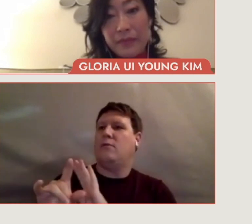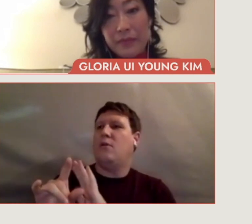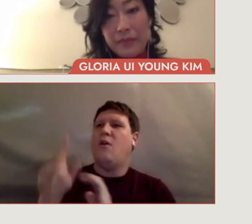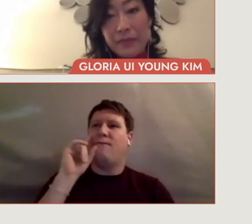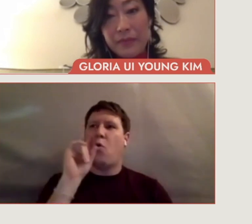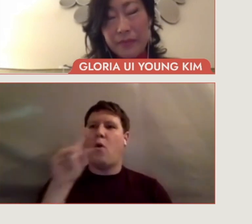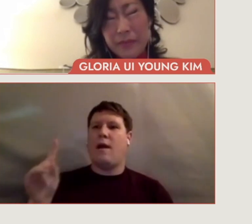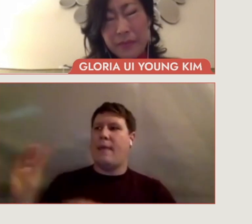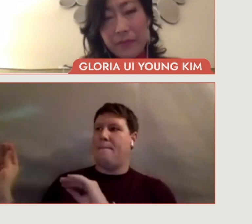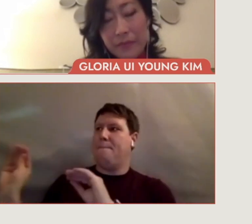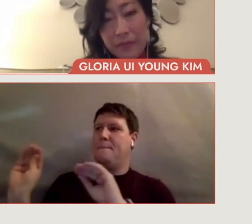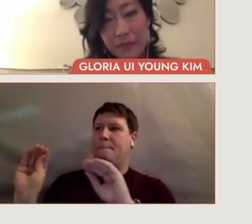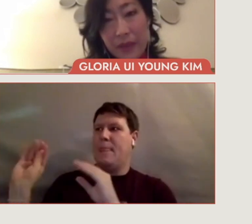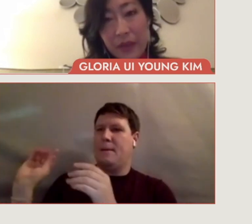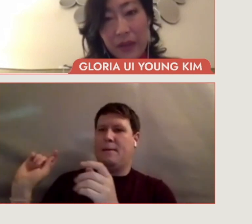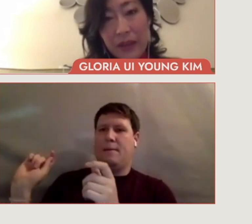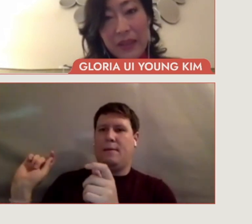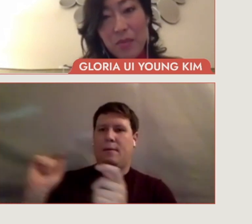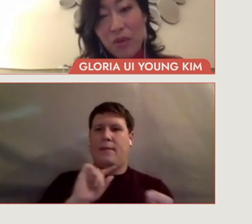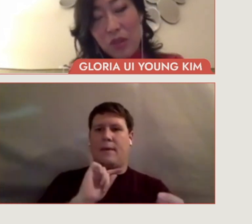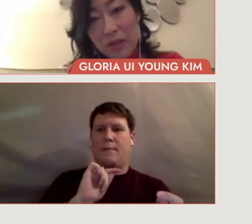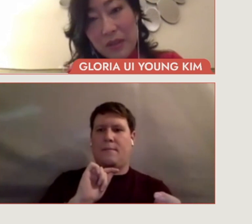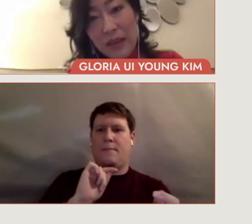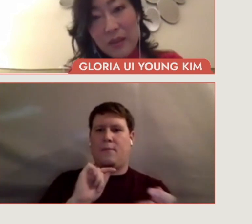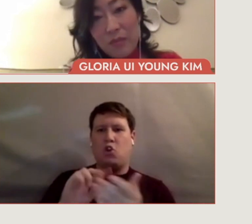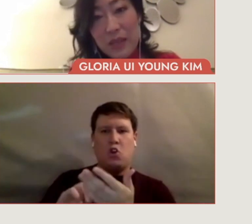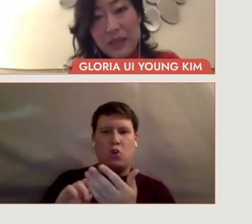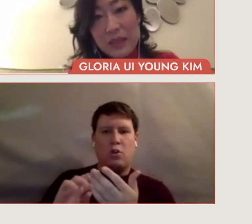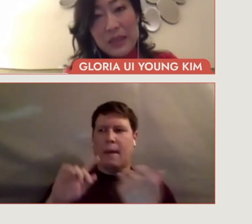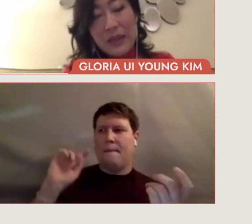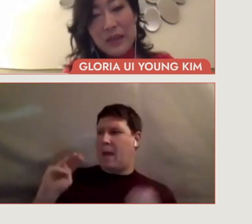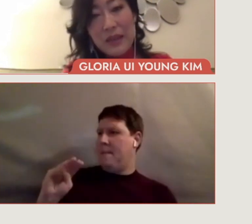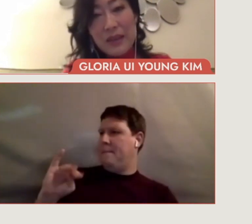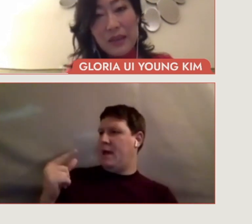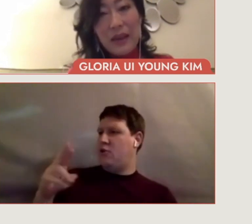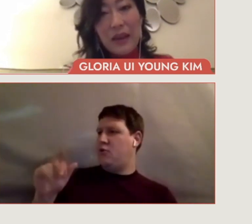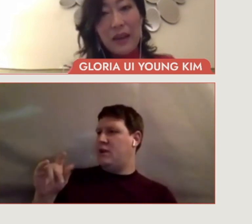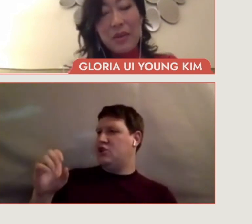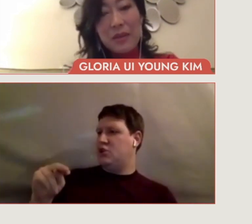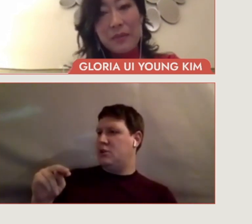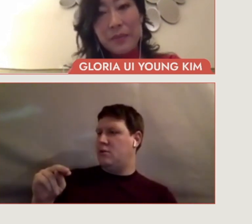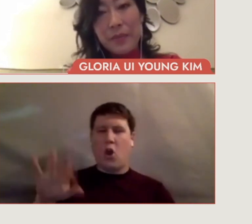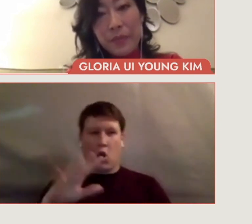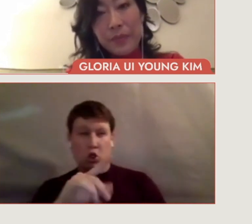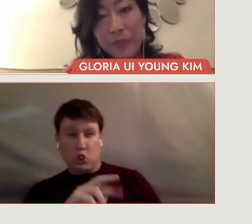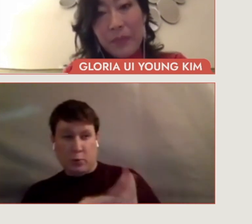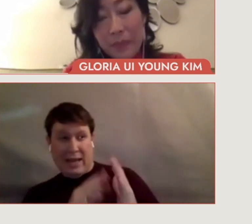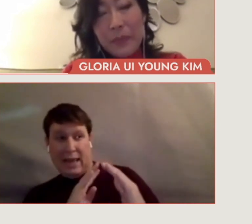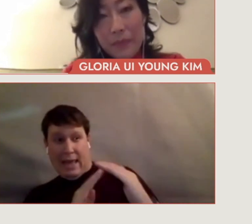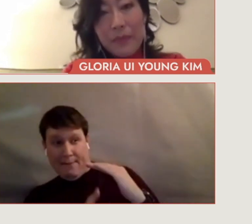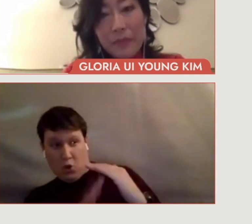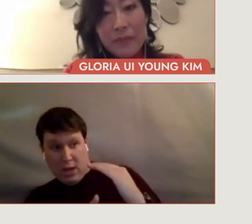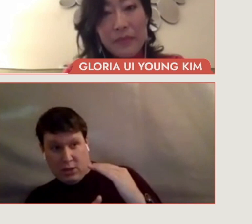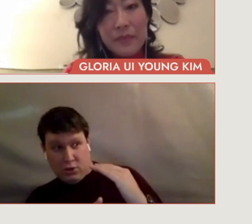migration behind the characters. Like the immigration piece kind of Yeah, thing. Yeah, I mean, I guess kind of